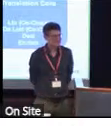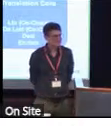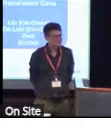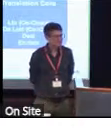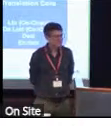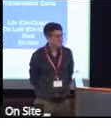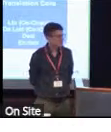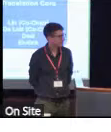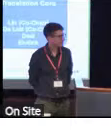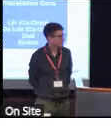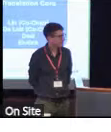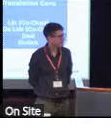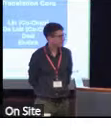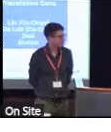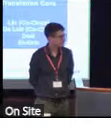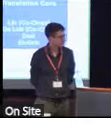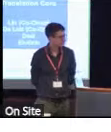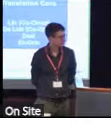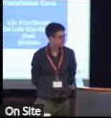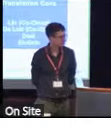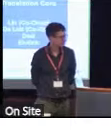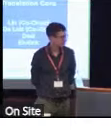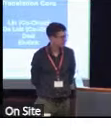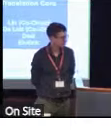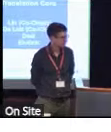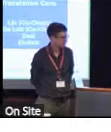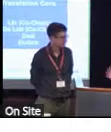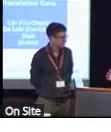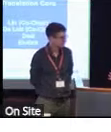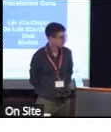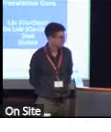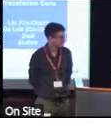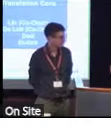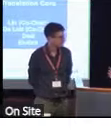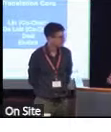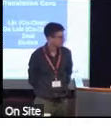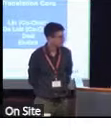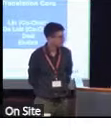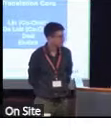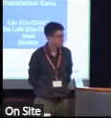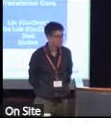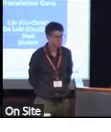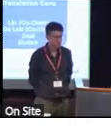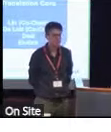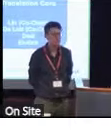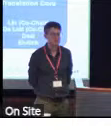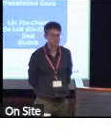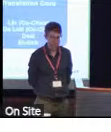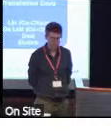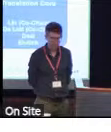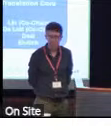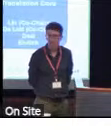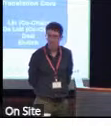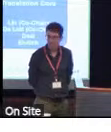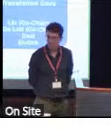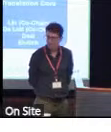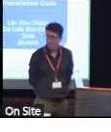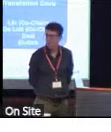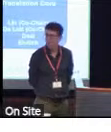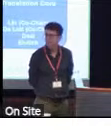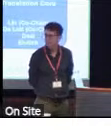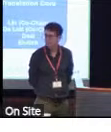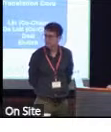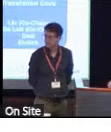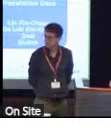And I also need to acknowledge the people who made this happen. We had a vision and they actually made it happen, and they are in the room